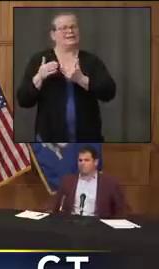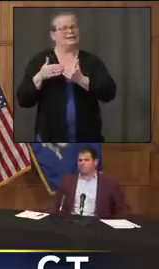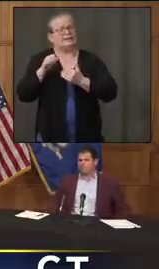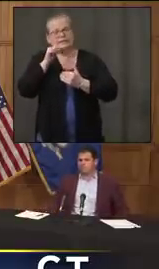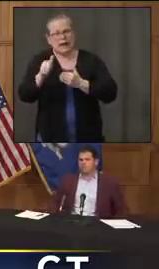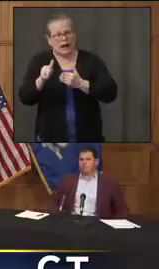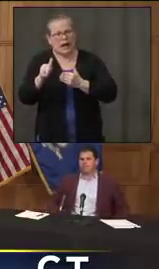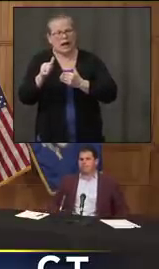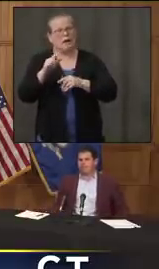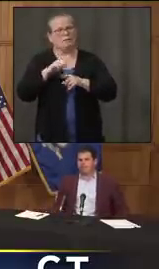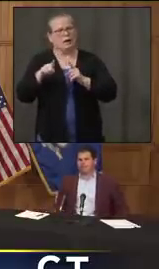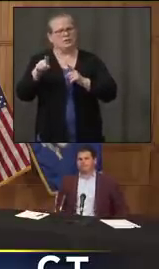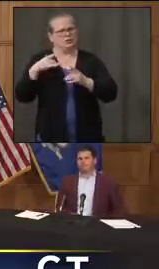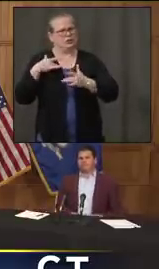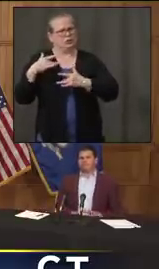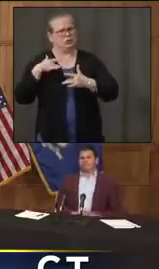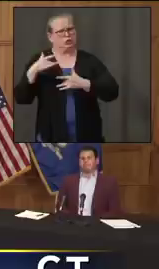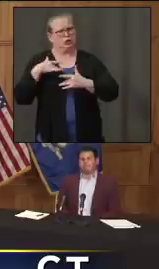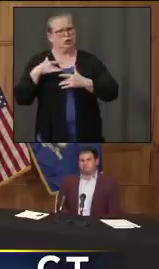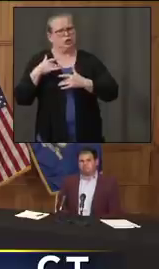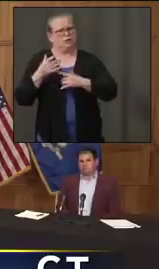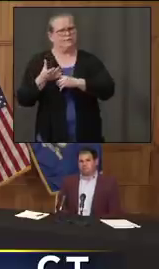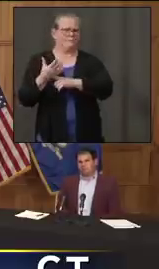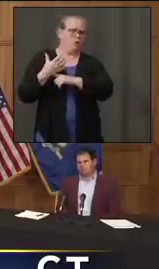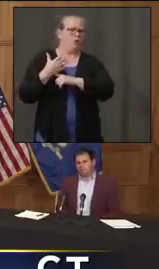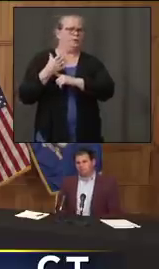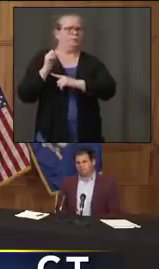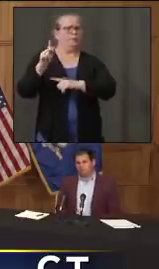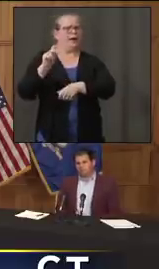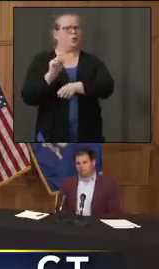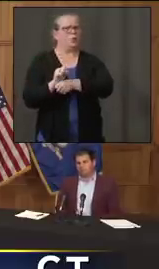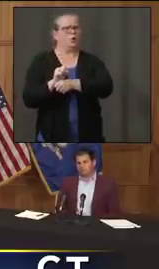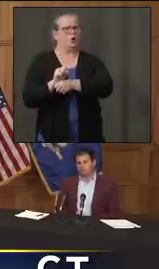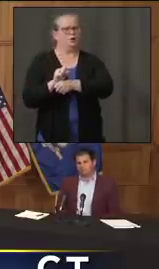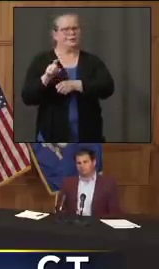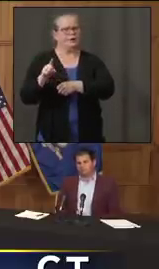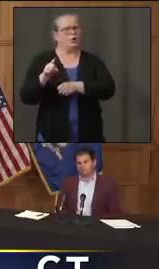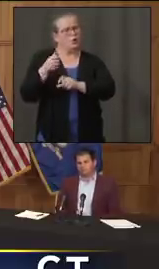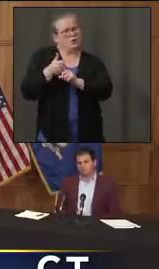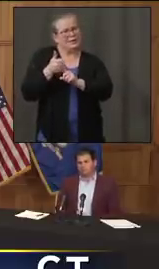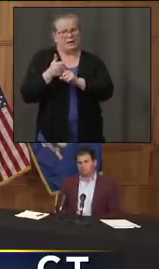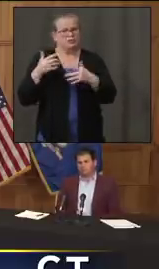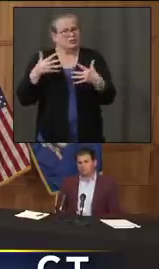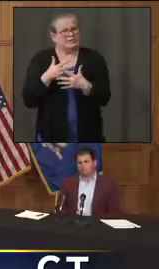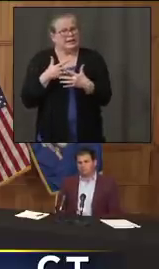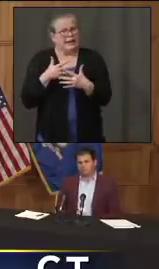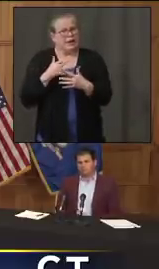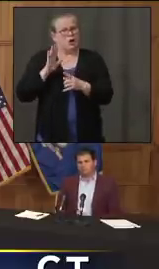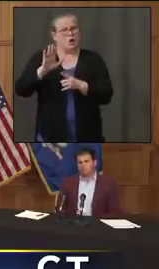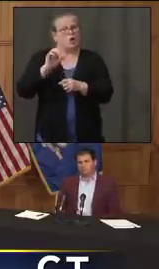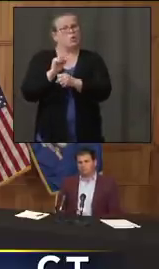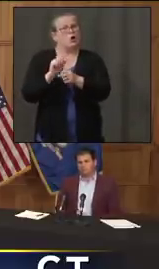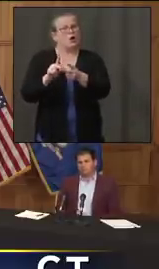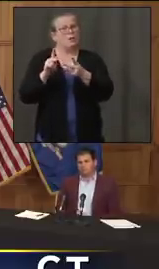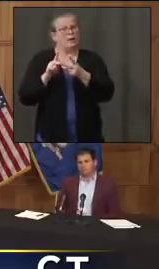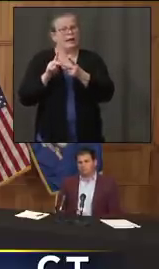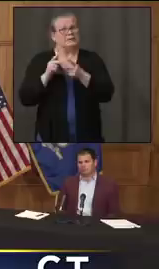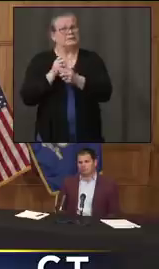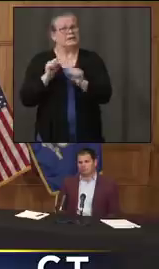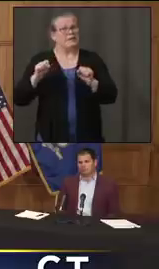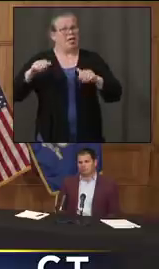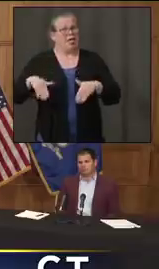if you're someone who's simply scared, doesn't believe your workplace is safe enough? Are you still allowed to file for unemployment or